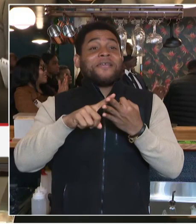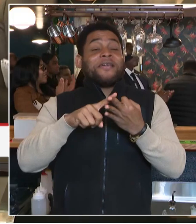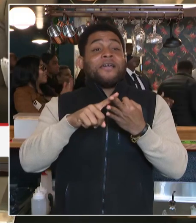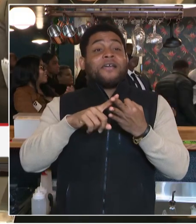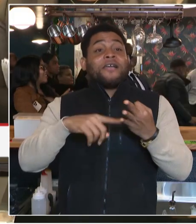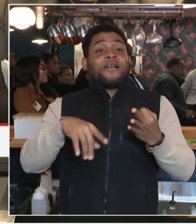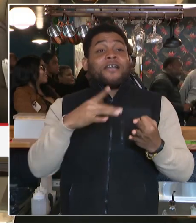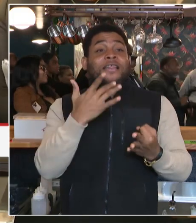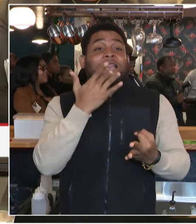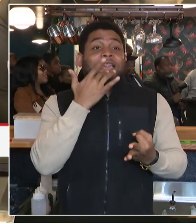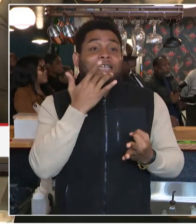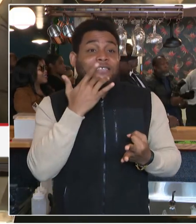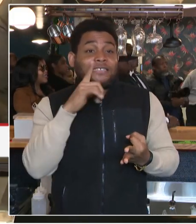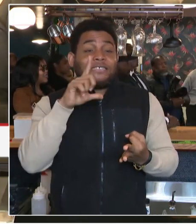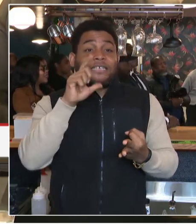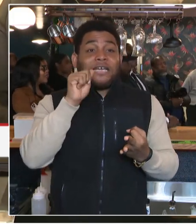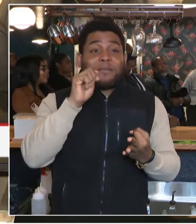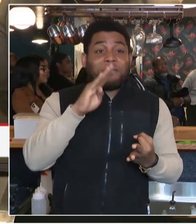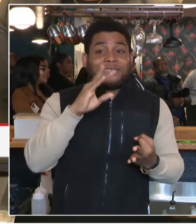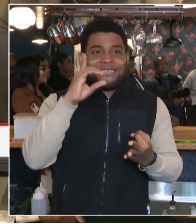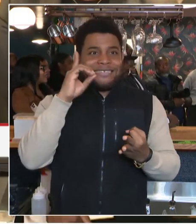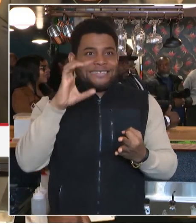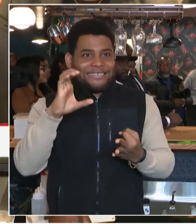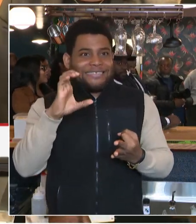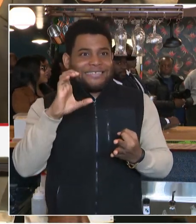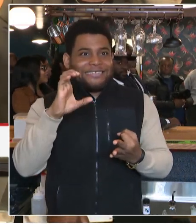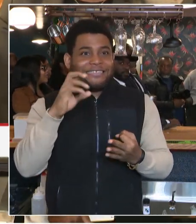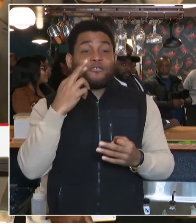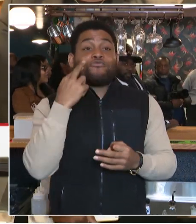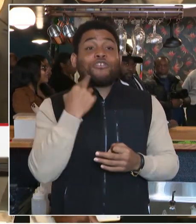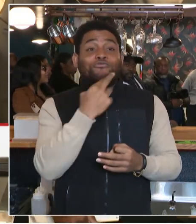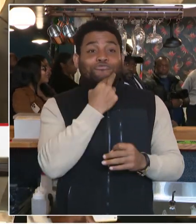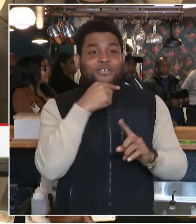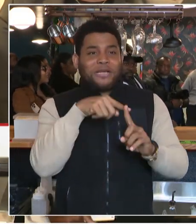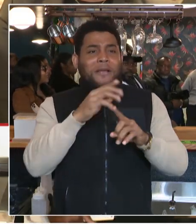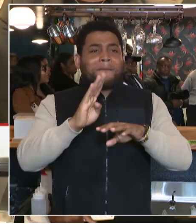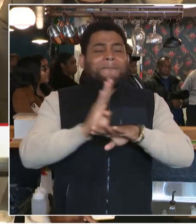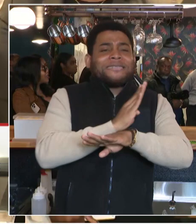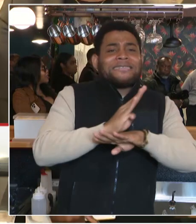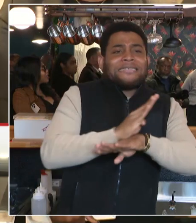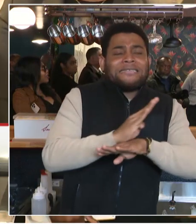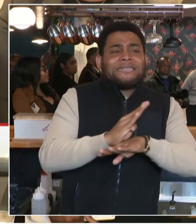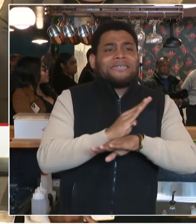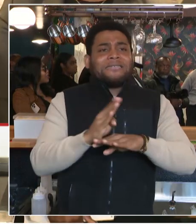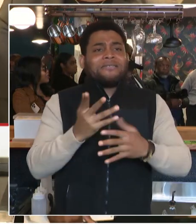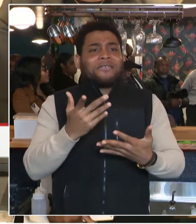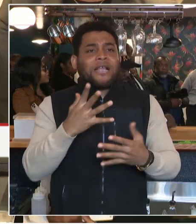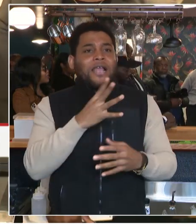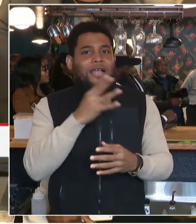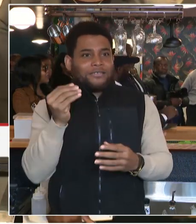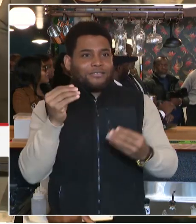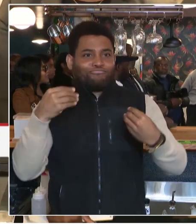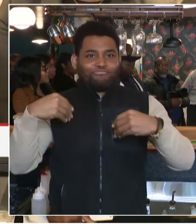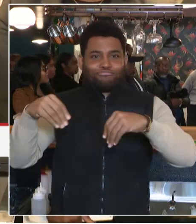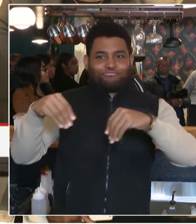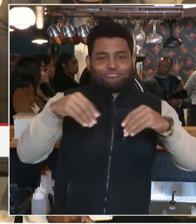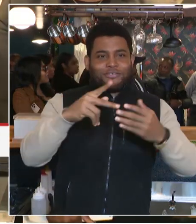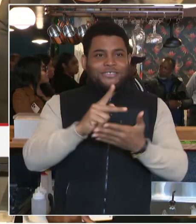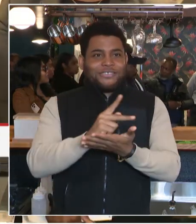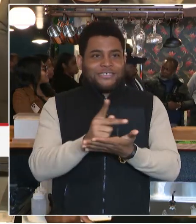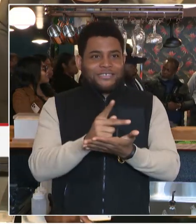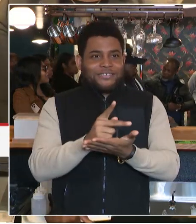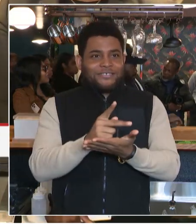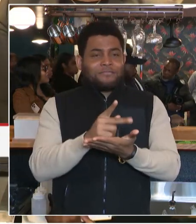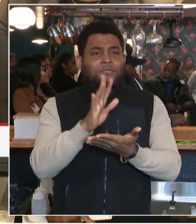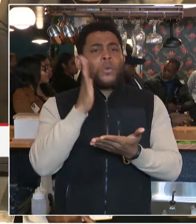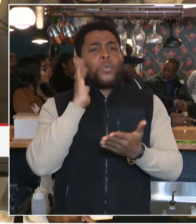The Tasting Lab DC, a restaurant, food business incubator, and shared commercial kitchen that will open near